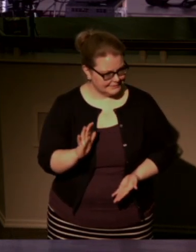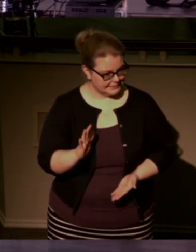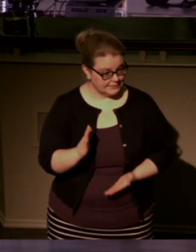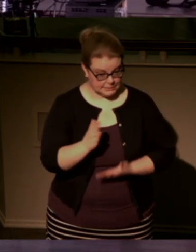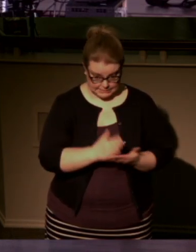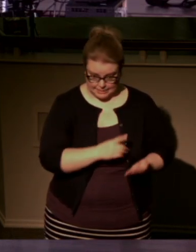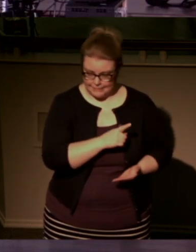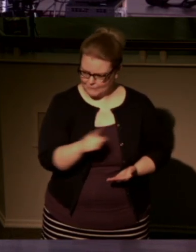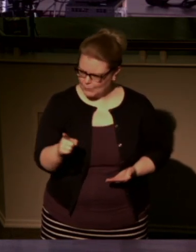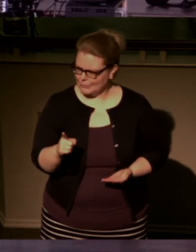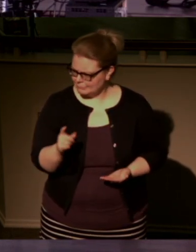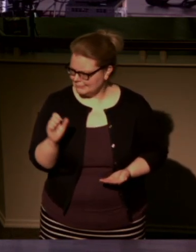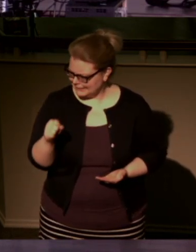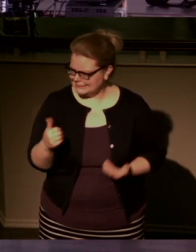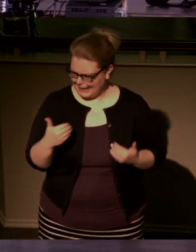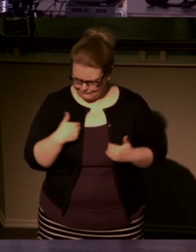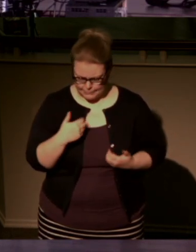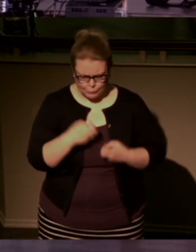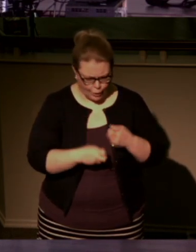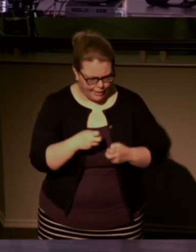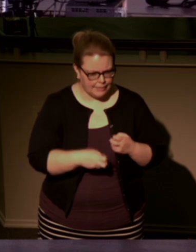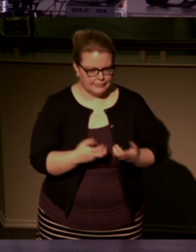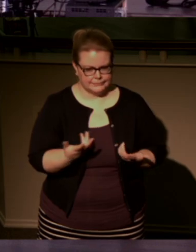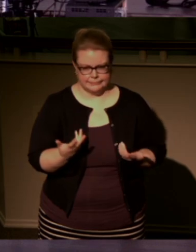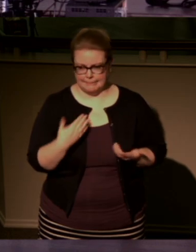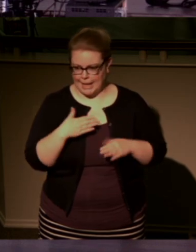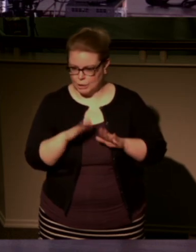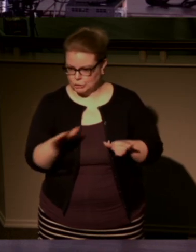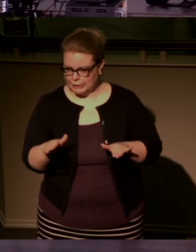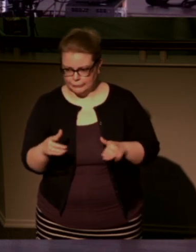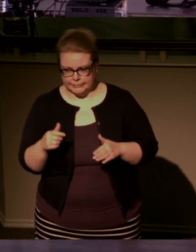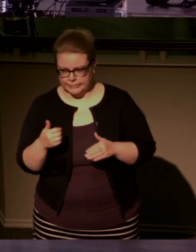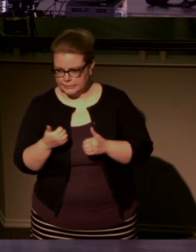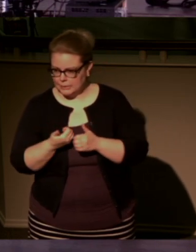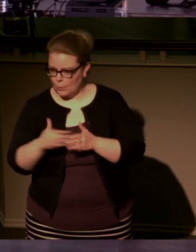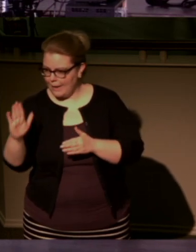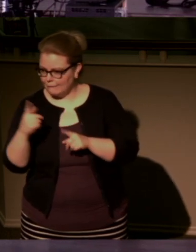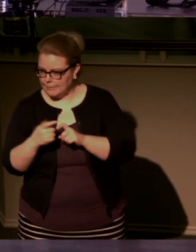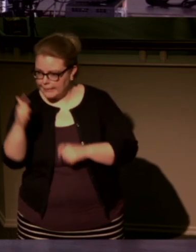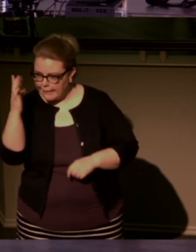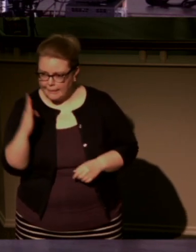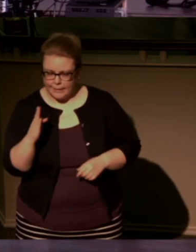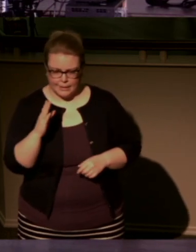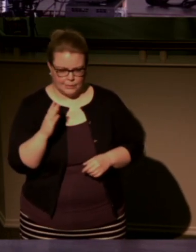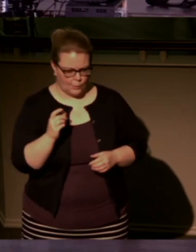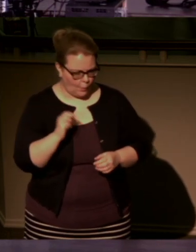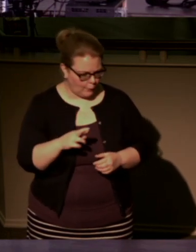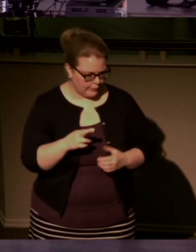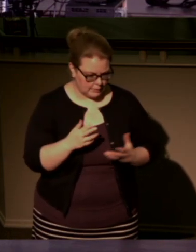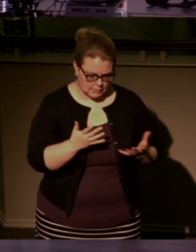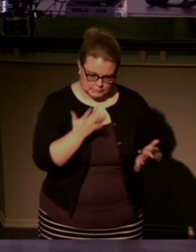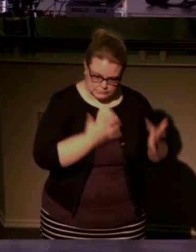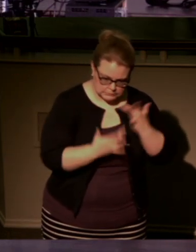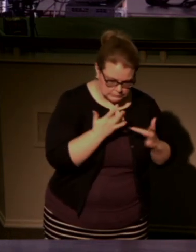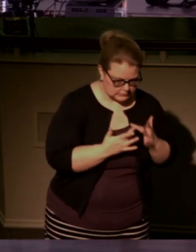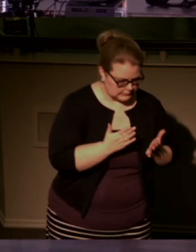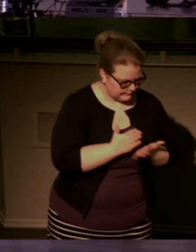got prodigals, prodigal children. Some of you know that you've got a prodigal in the making. It's just a matter of